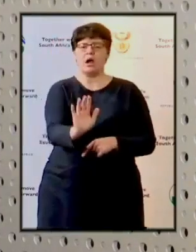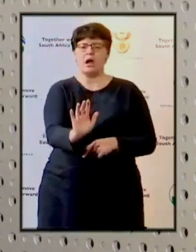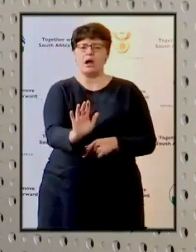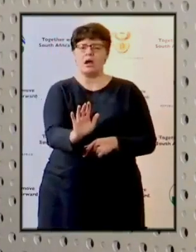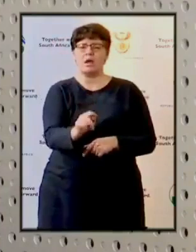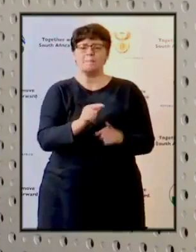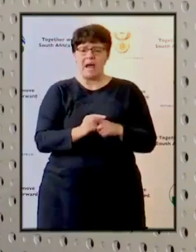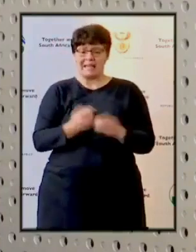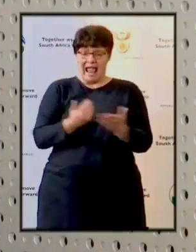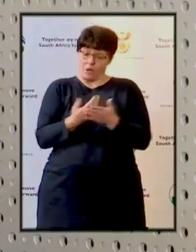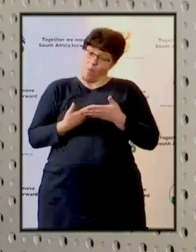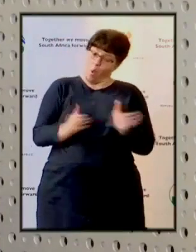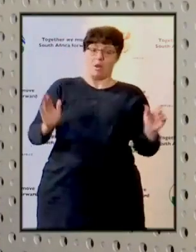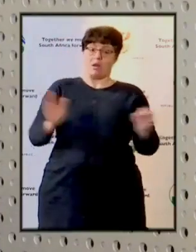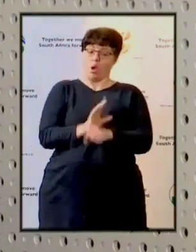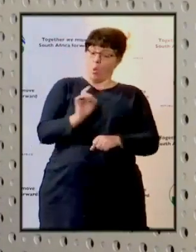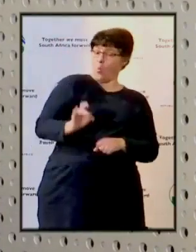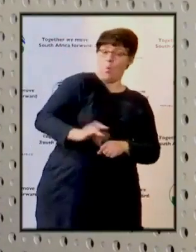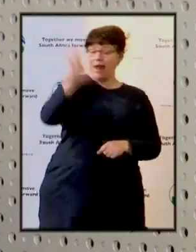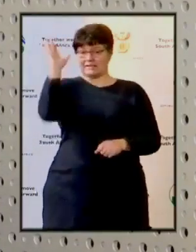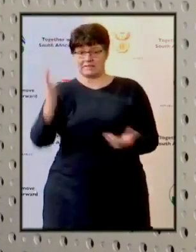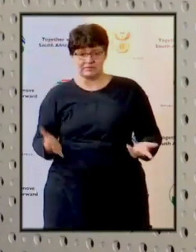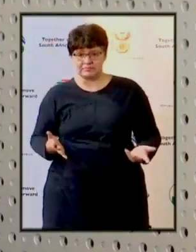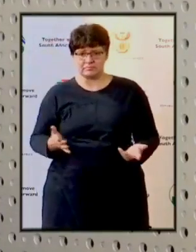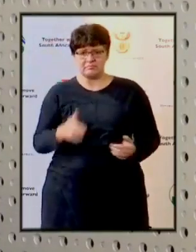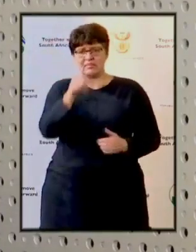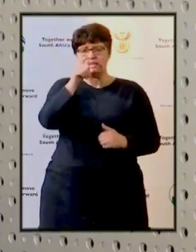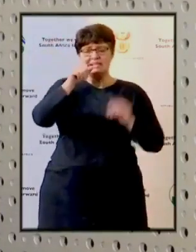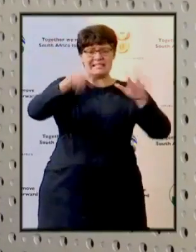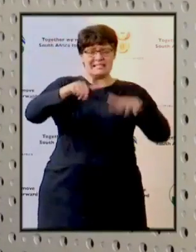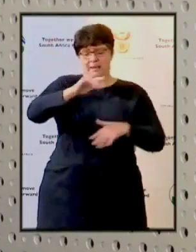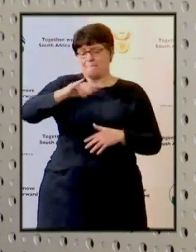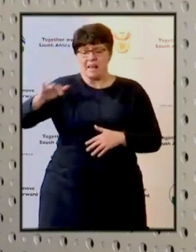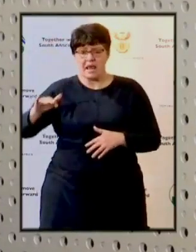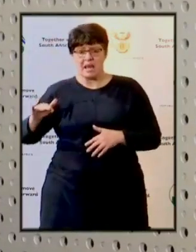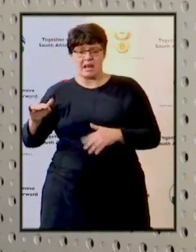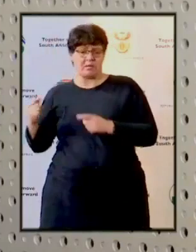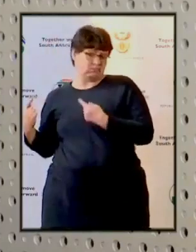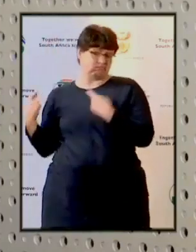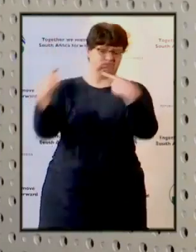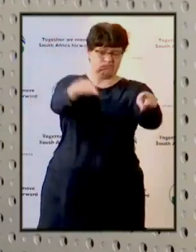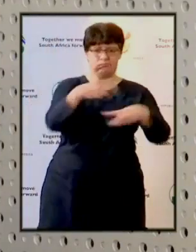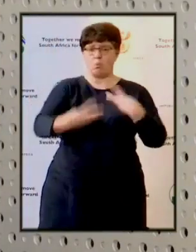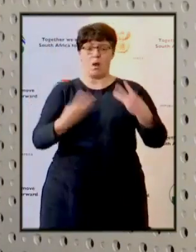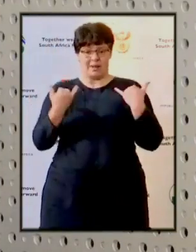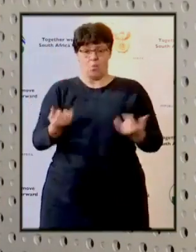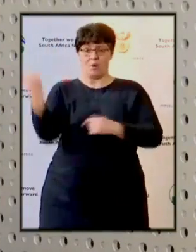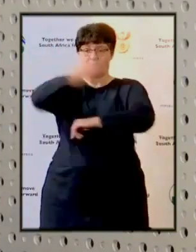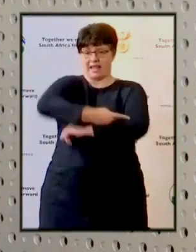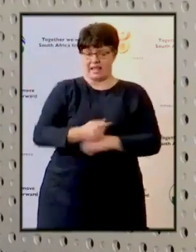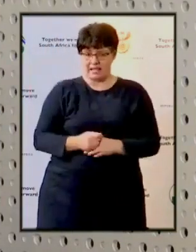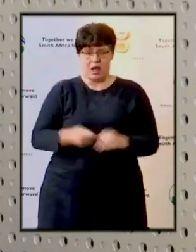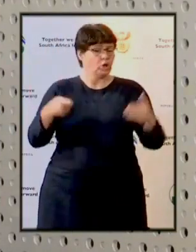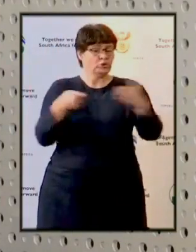if the whole economy opens, if everybody, 16 million workers, were immediately to return to work, if all the